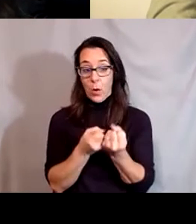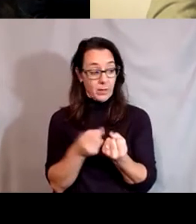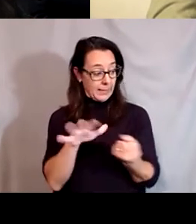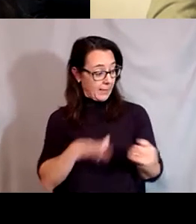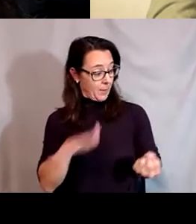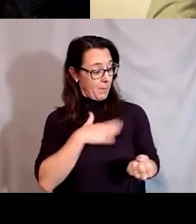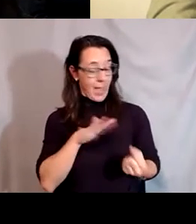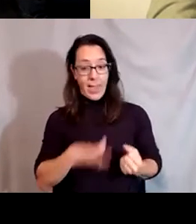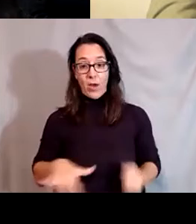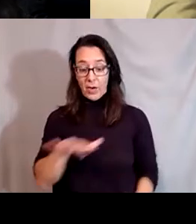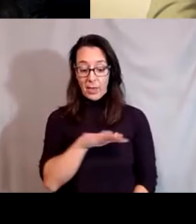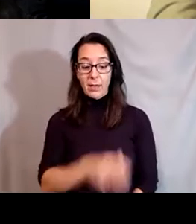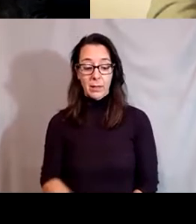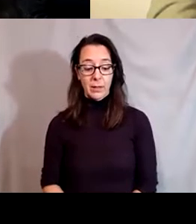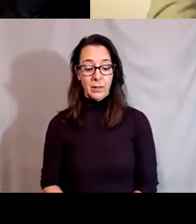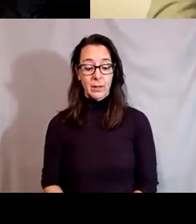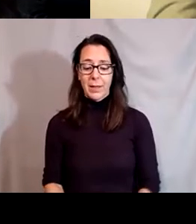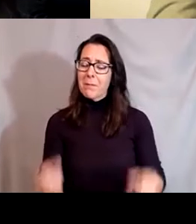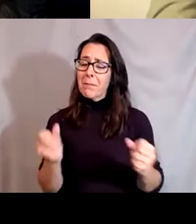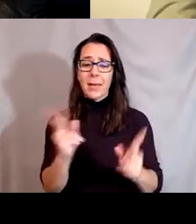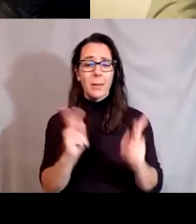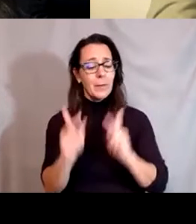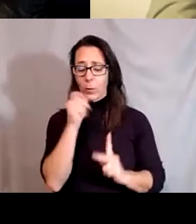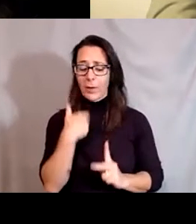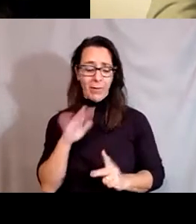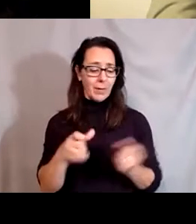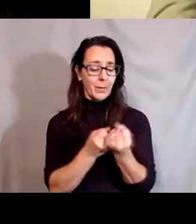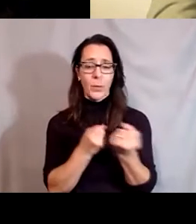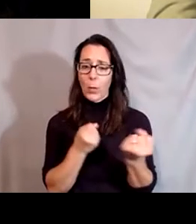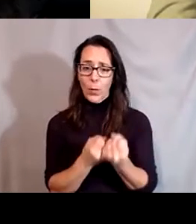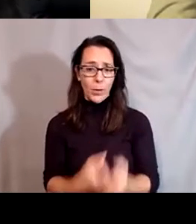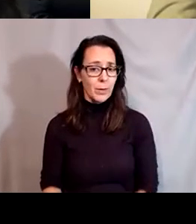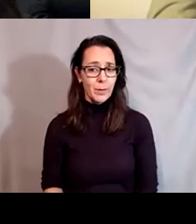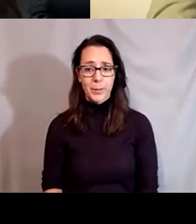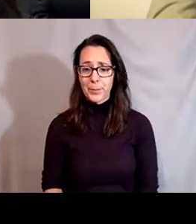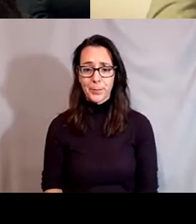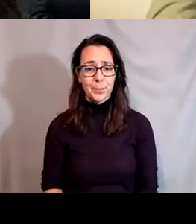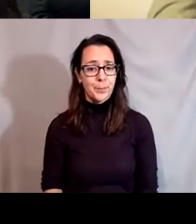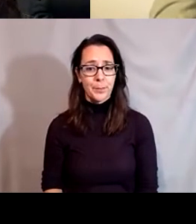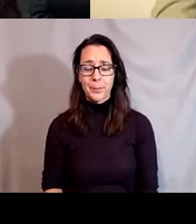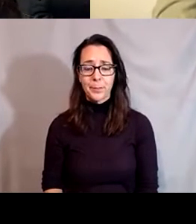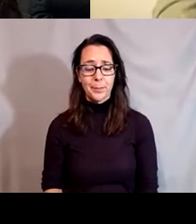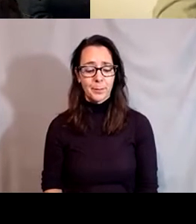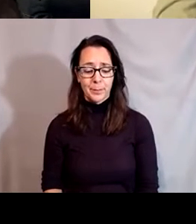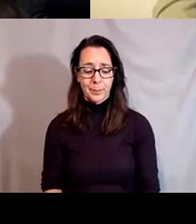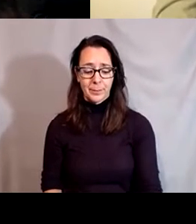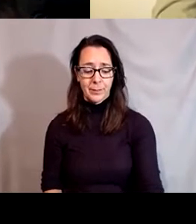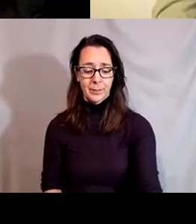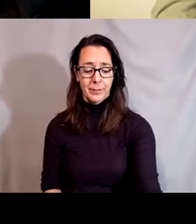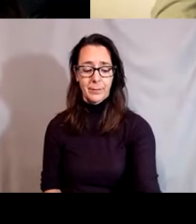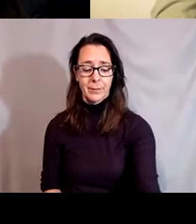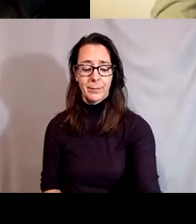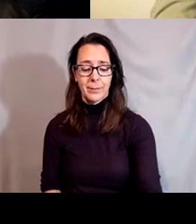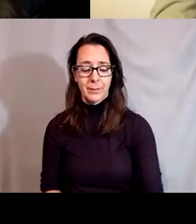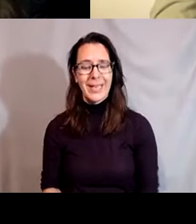But so many people don't. But so many people don't. I'm not sure how to address that. I'm not